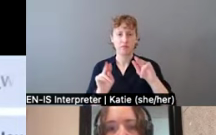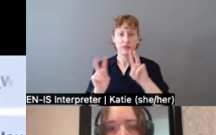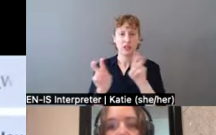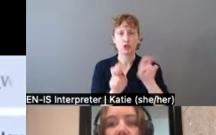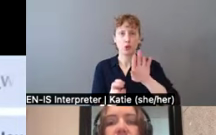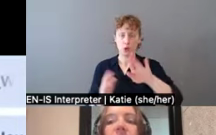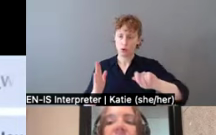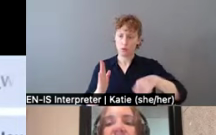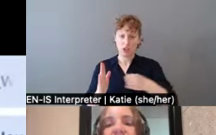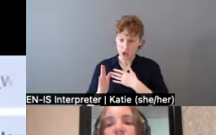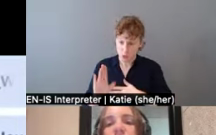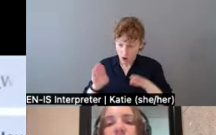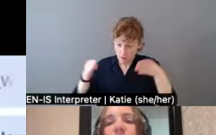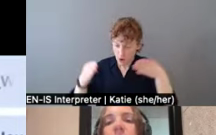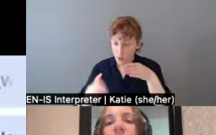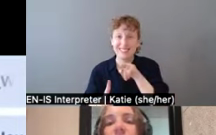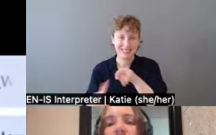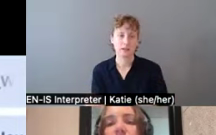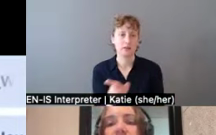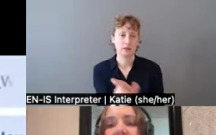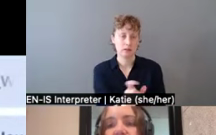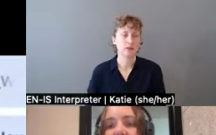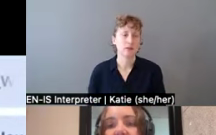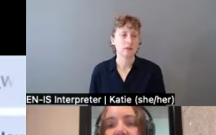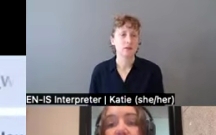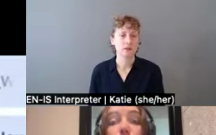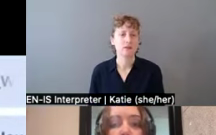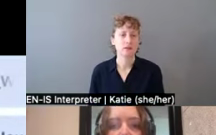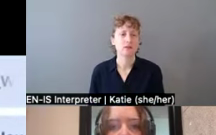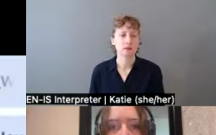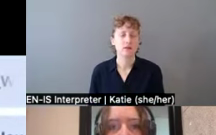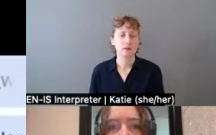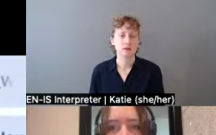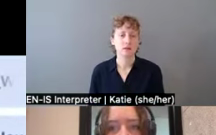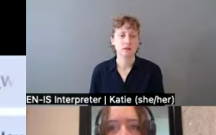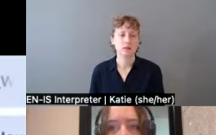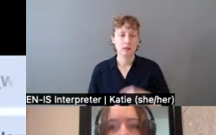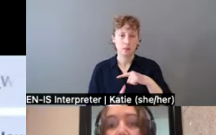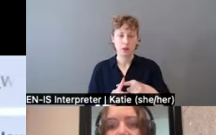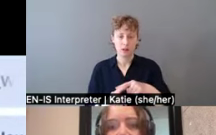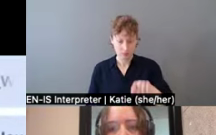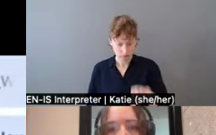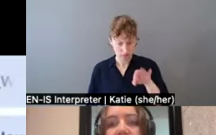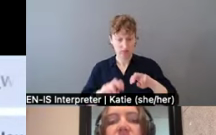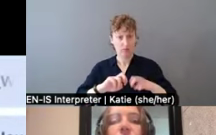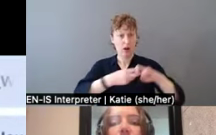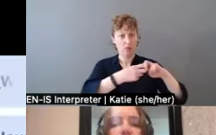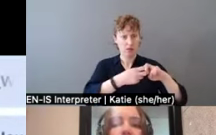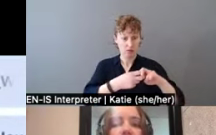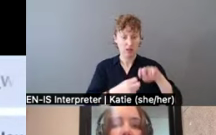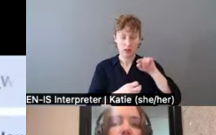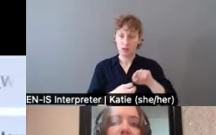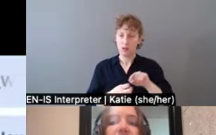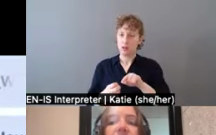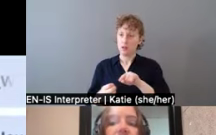consortium wants to work on, and also how it is relevant in all the countries that are implementing the project. So how